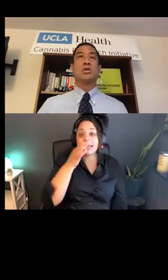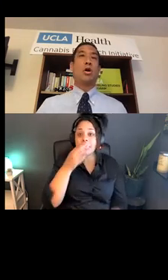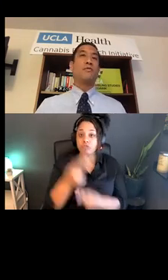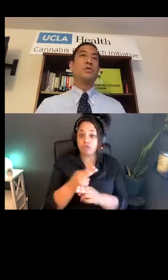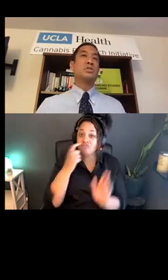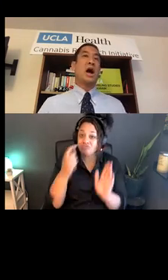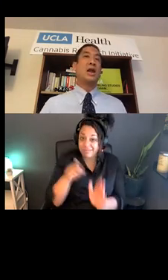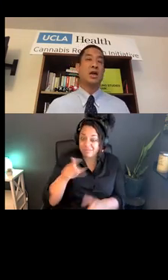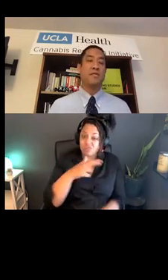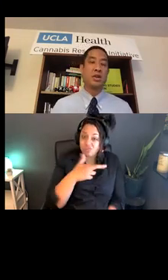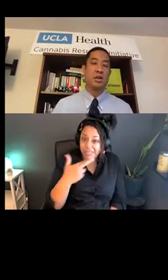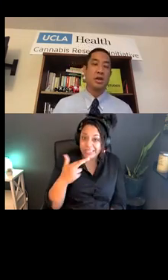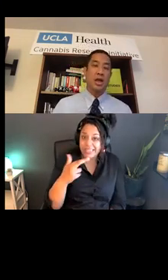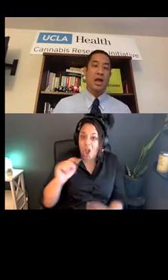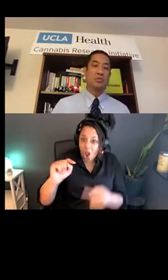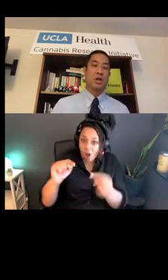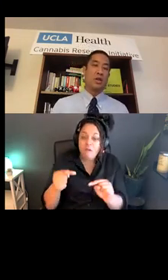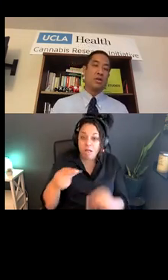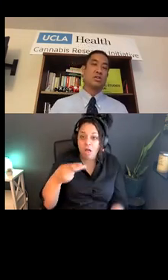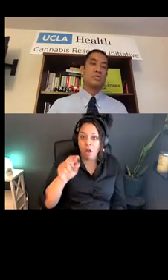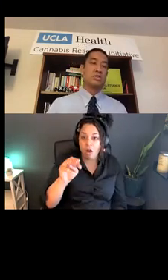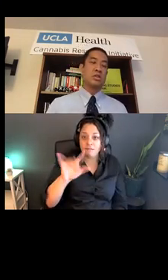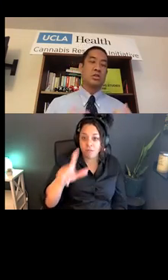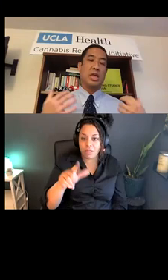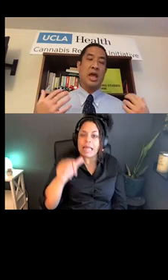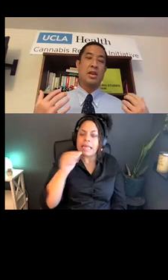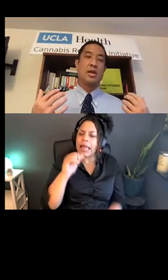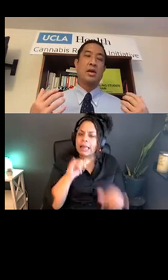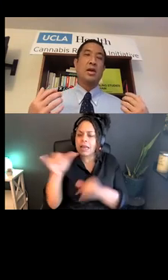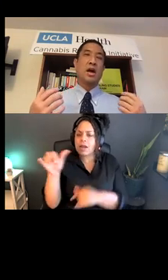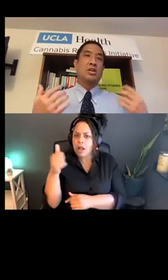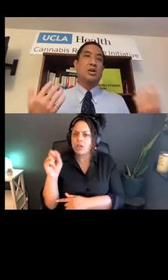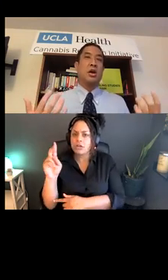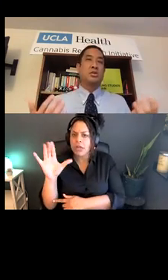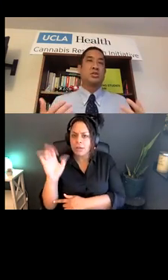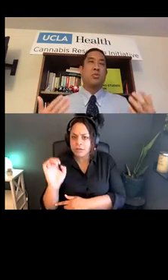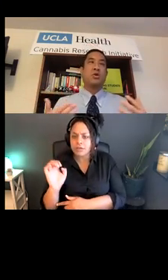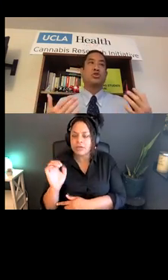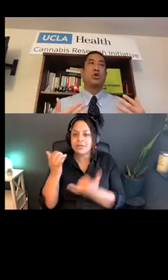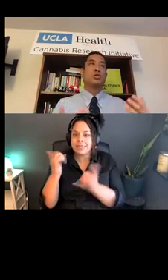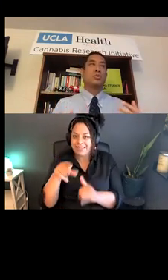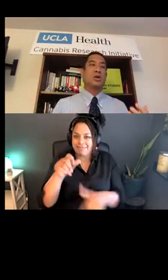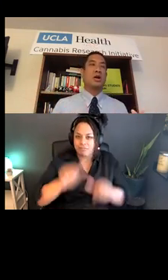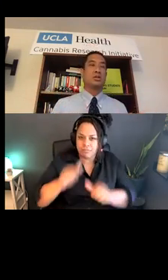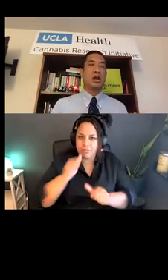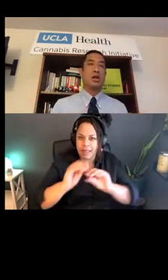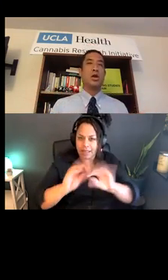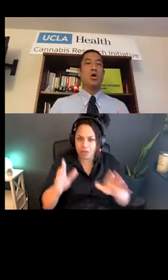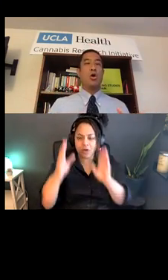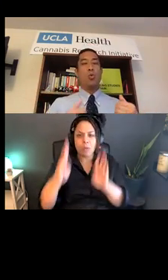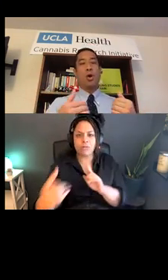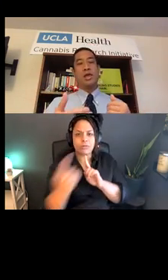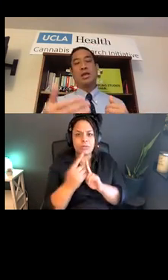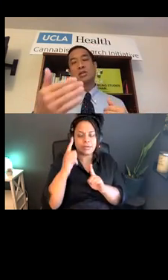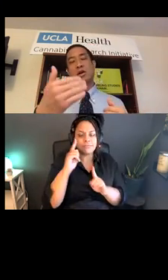risky and harmful is not as evident as with other substances. So again, it's not as clear. So someone who shows up intoxicated